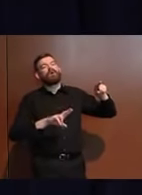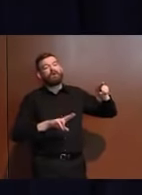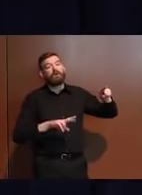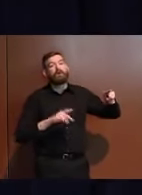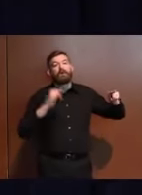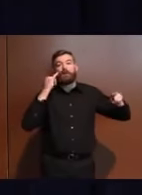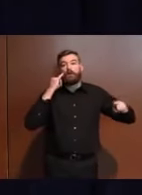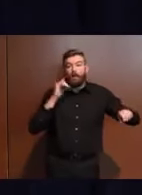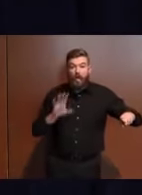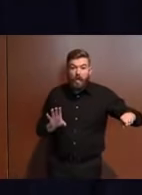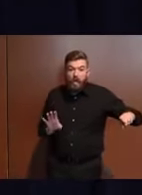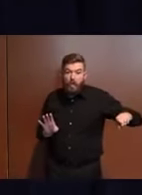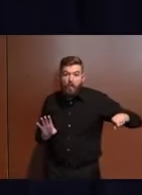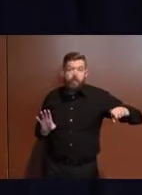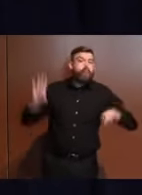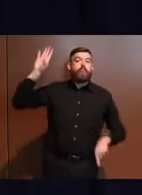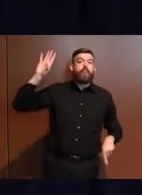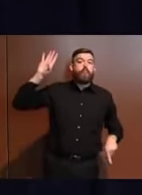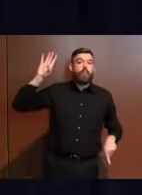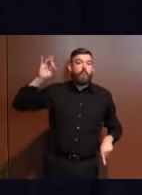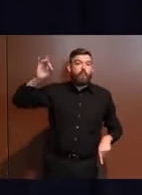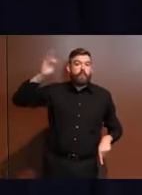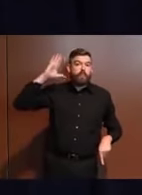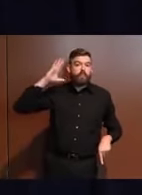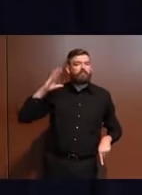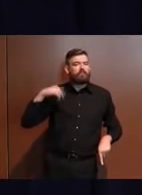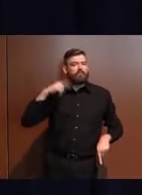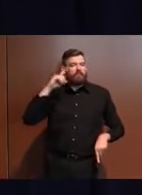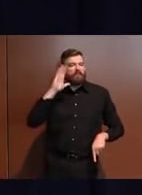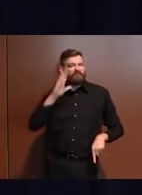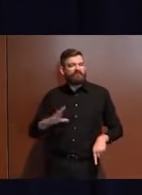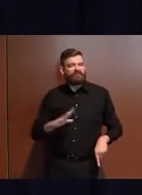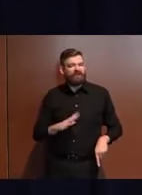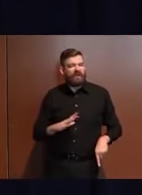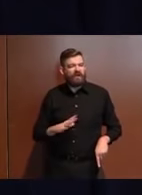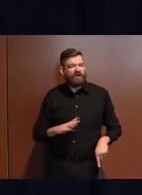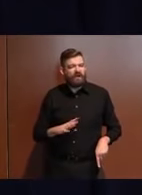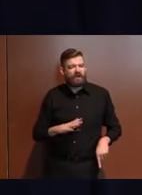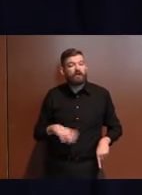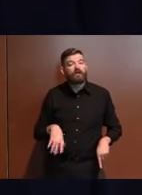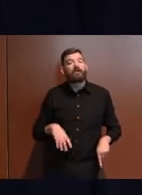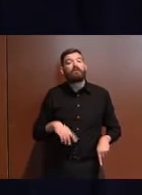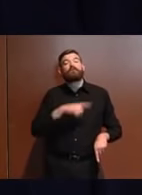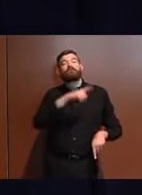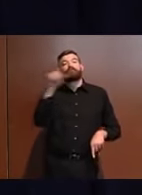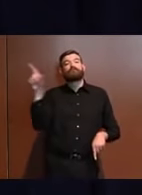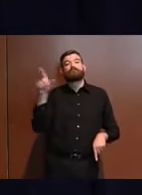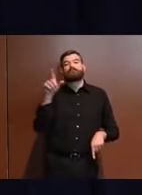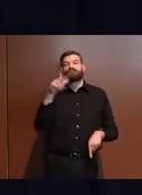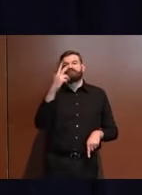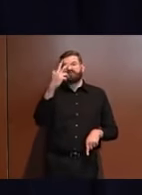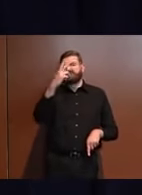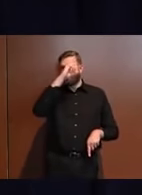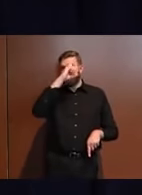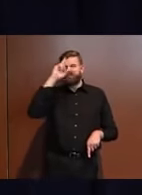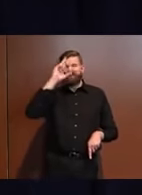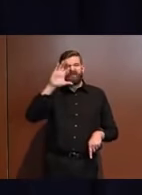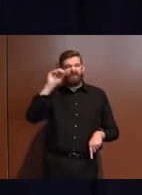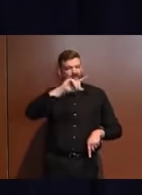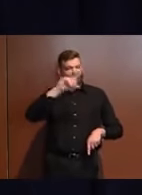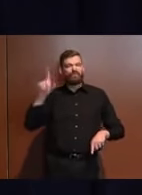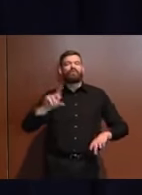shared, 3 of our CEOs from the largest systems are prepared for that. And